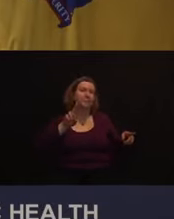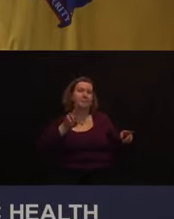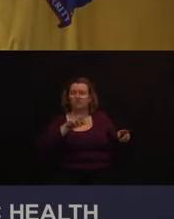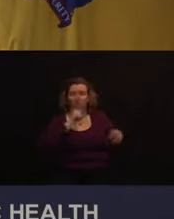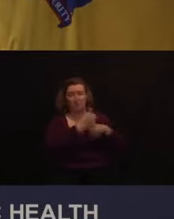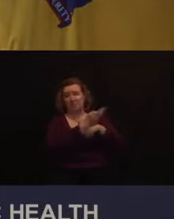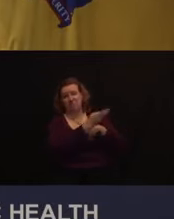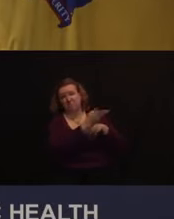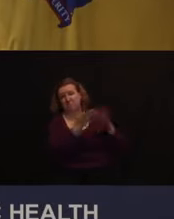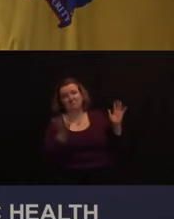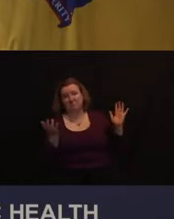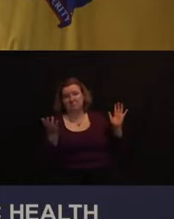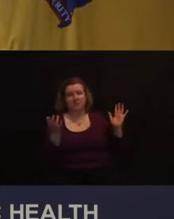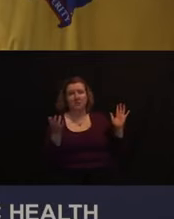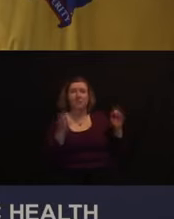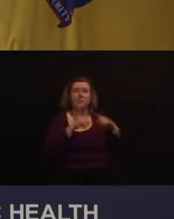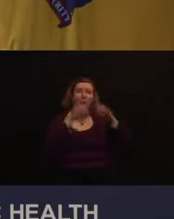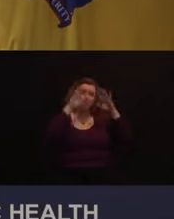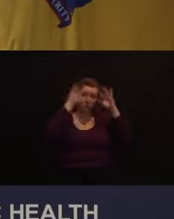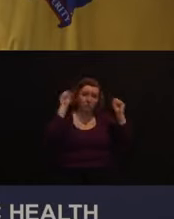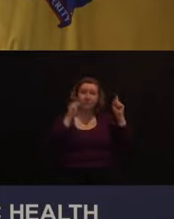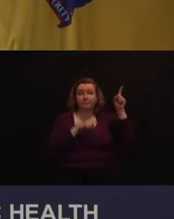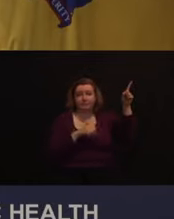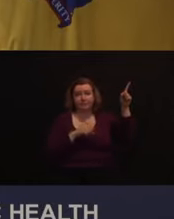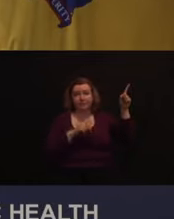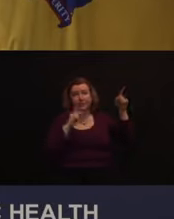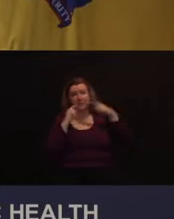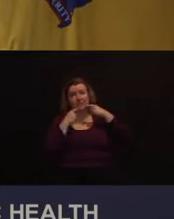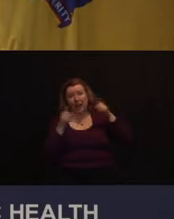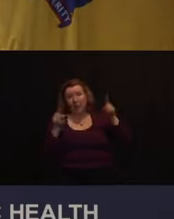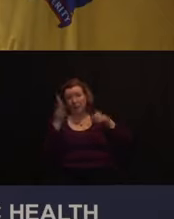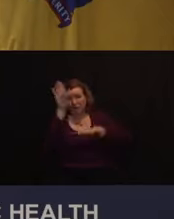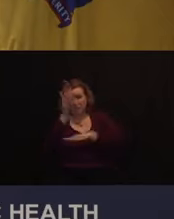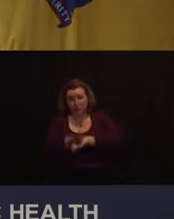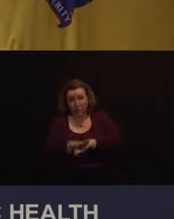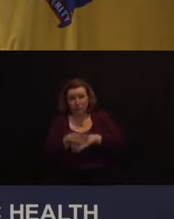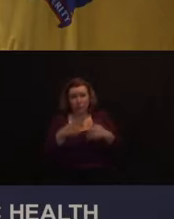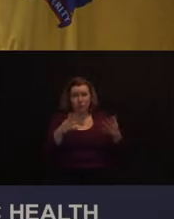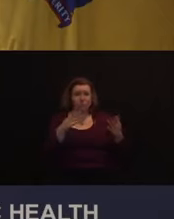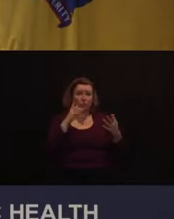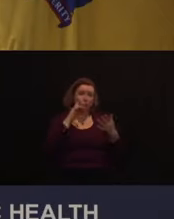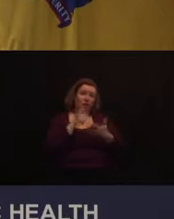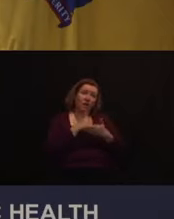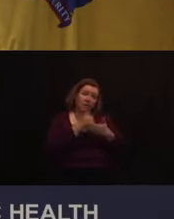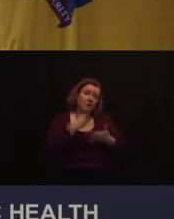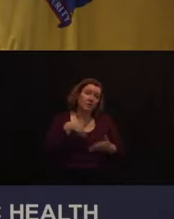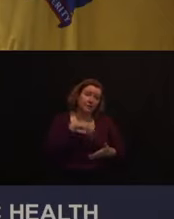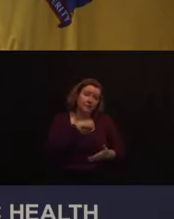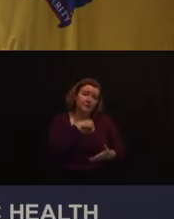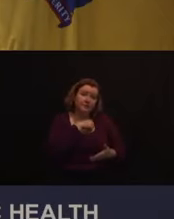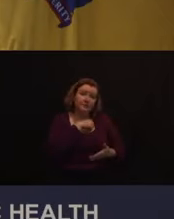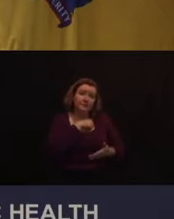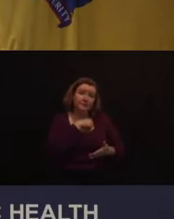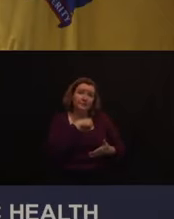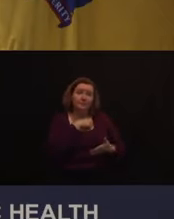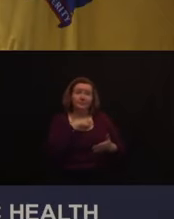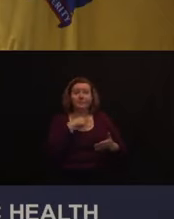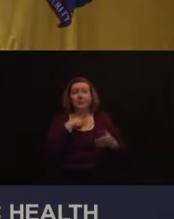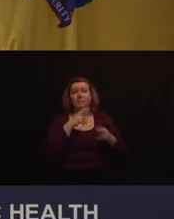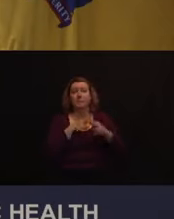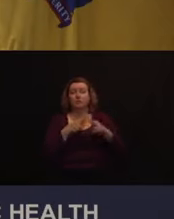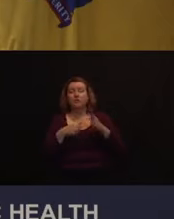is unveiling later this afternoon, is a huge game changer for us. I mentioned this morning in